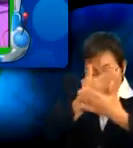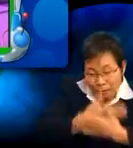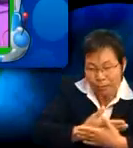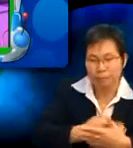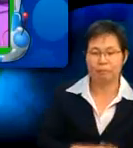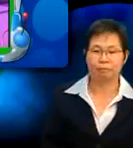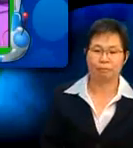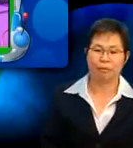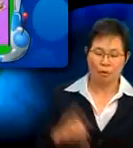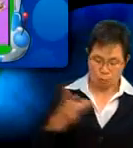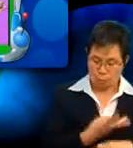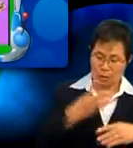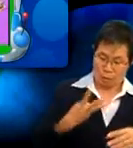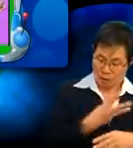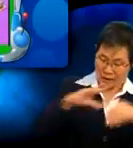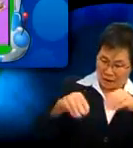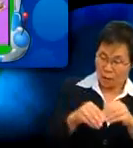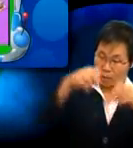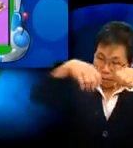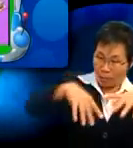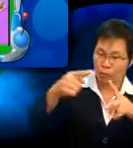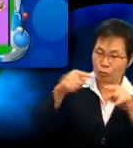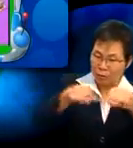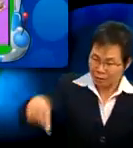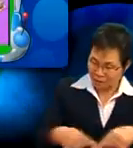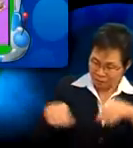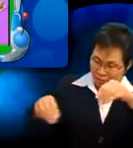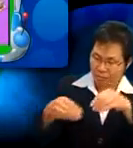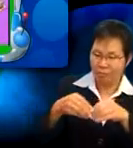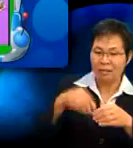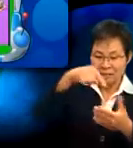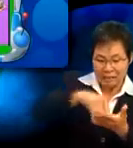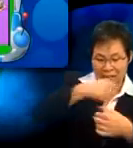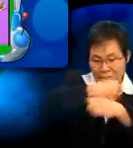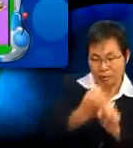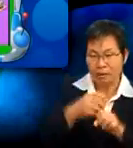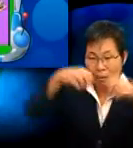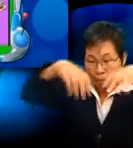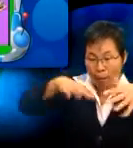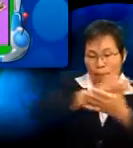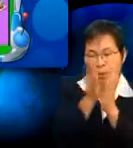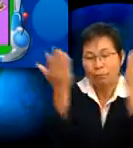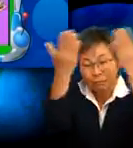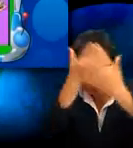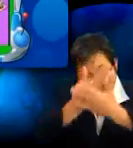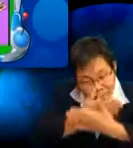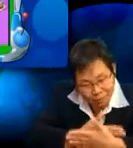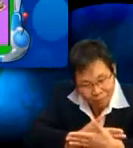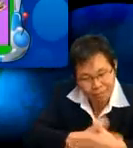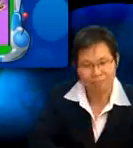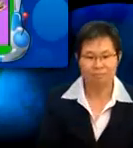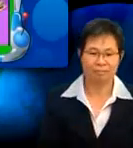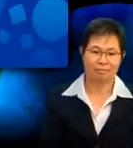dimmer. We add one bulb to the circuit. This makes the bulb become dimmer.